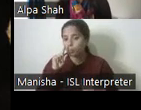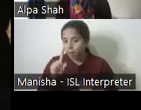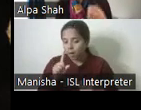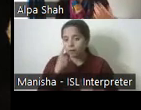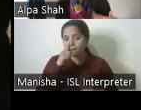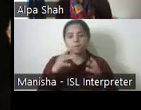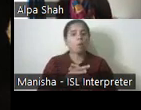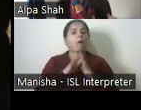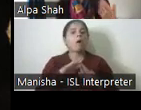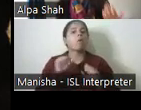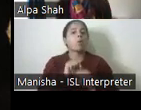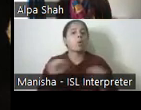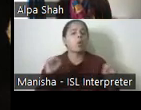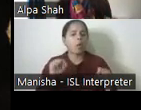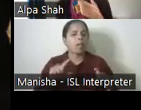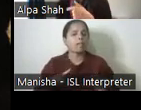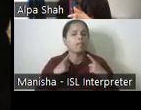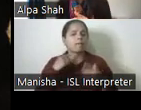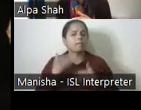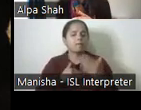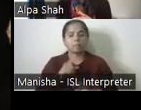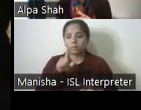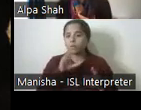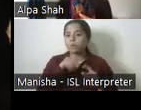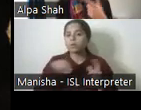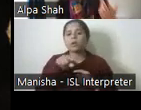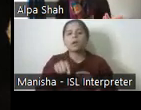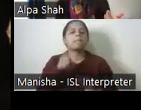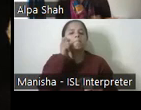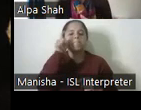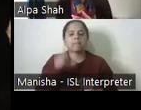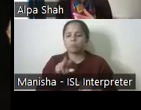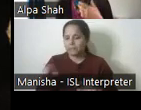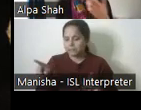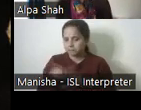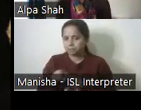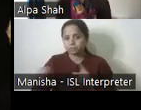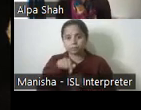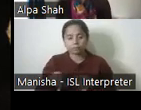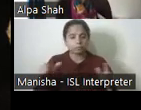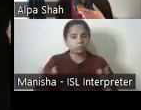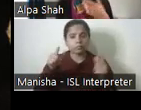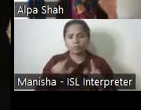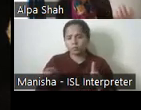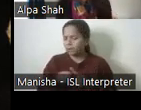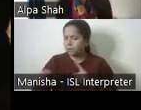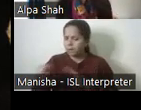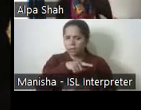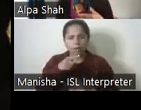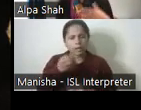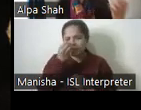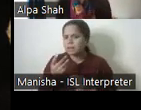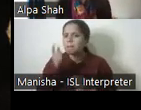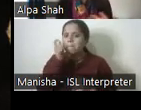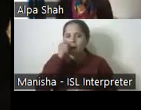women have over their own lives that are telling, but also what men do. In the hilly forests, it's very common to find men